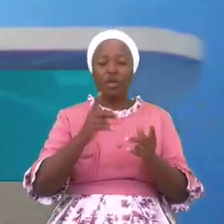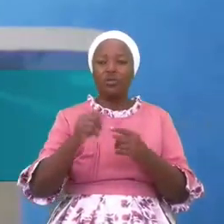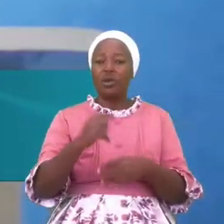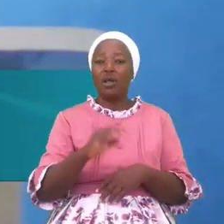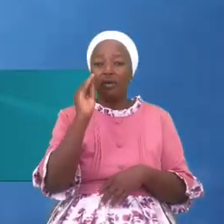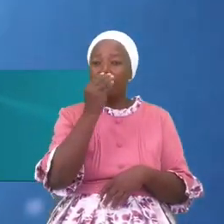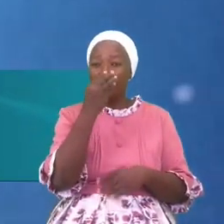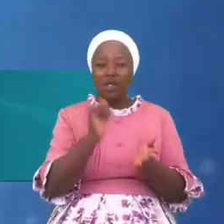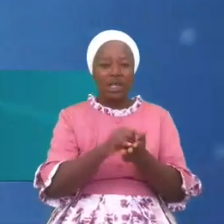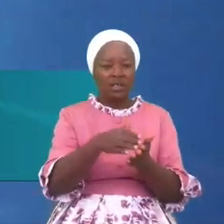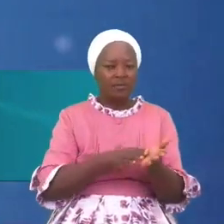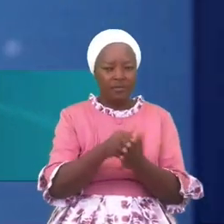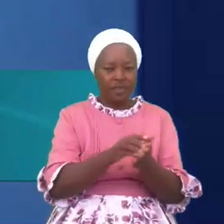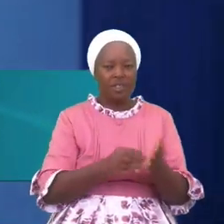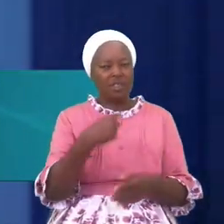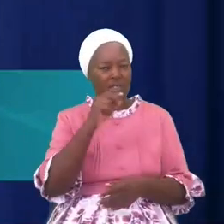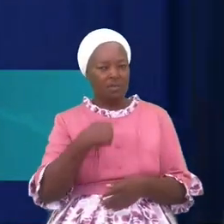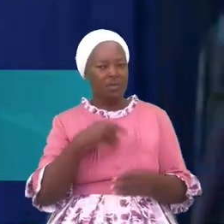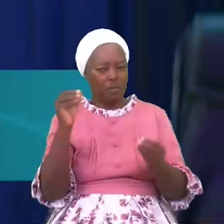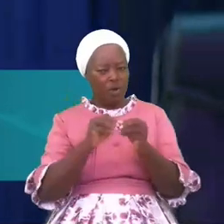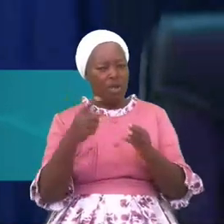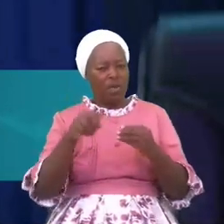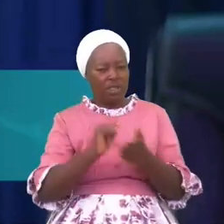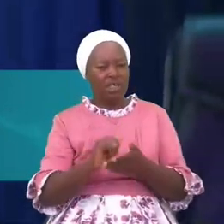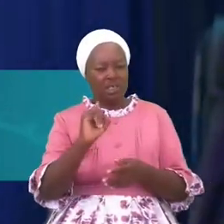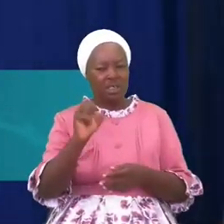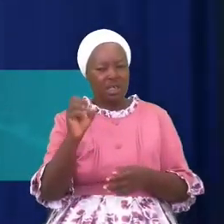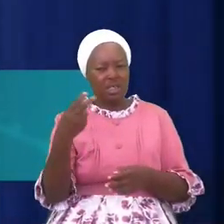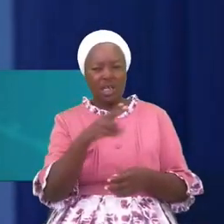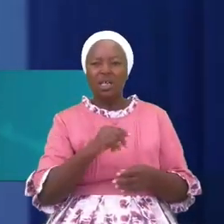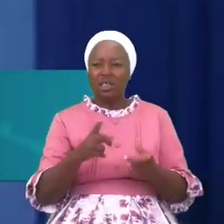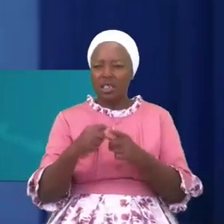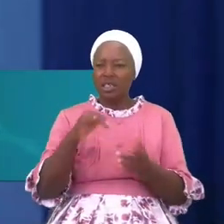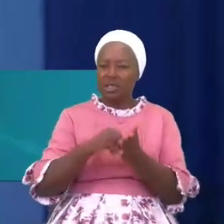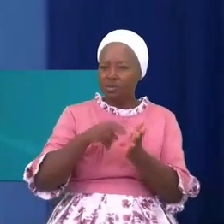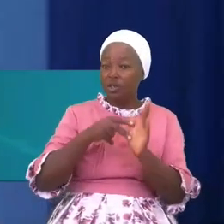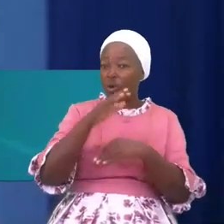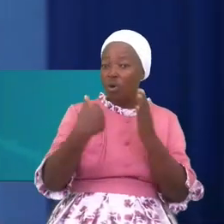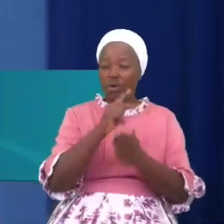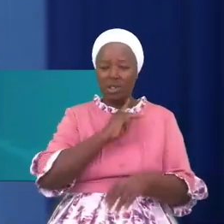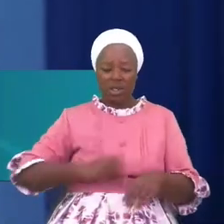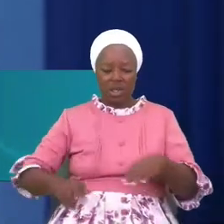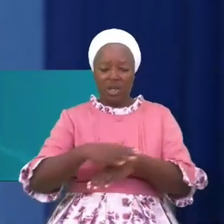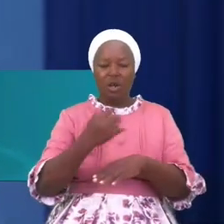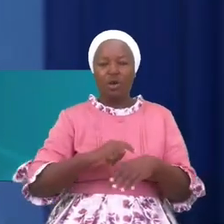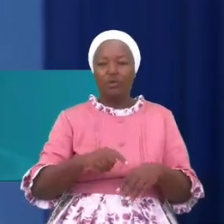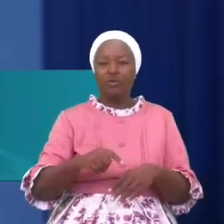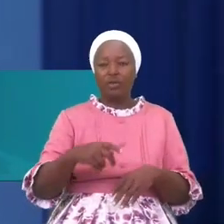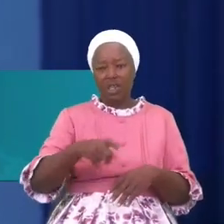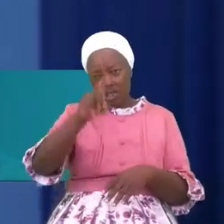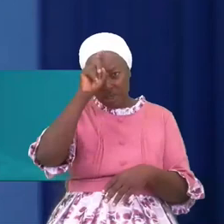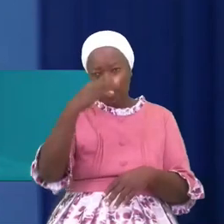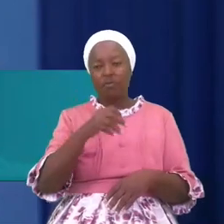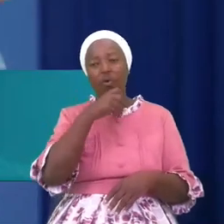He means all the empire of the Egyptians of old. He means all the empires of